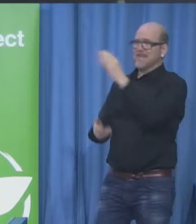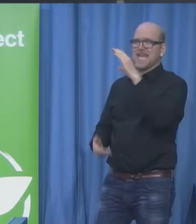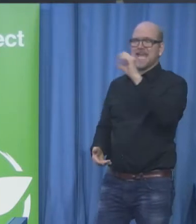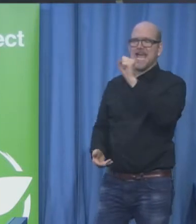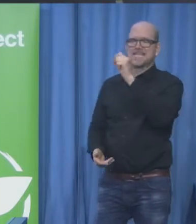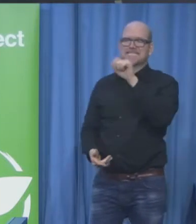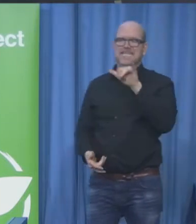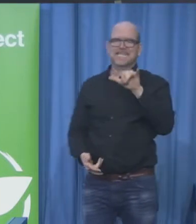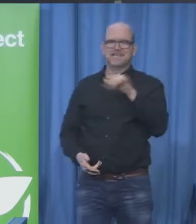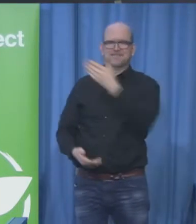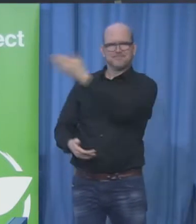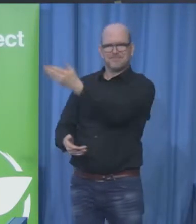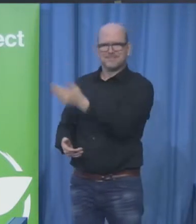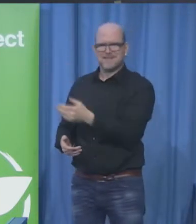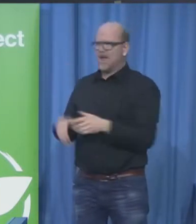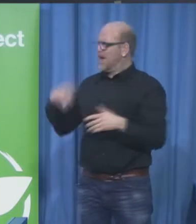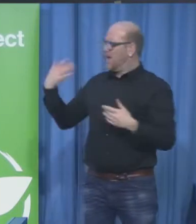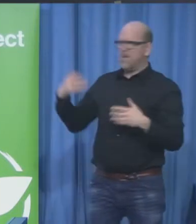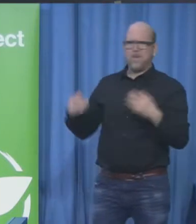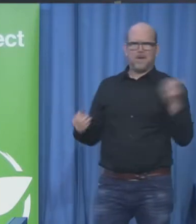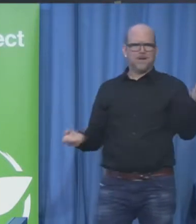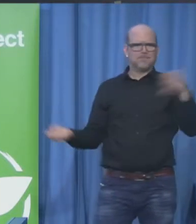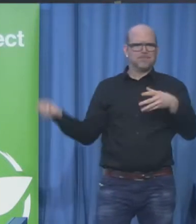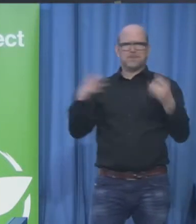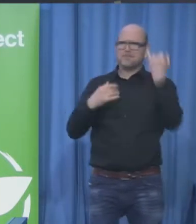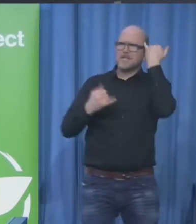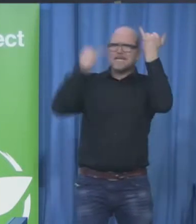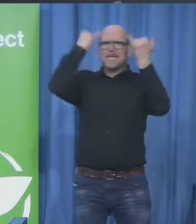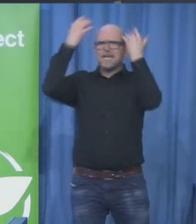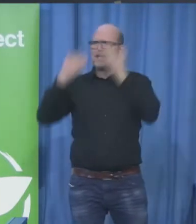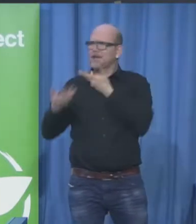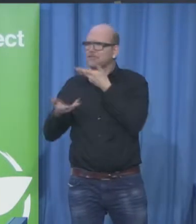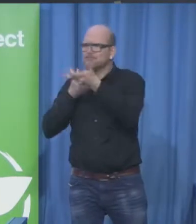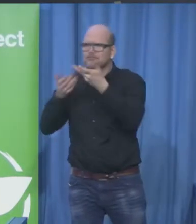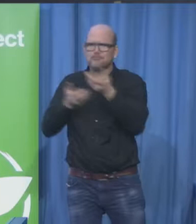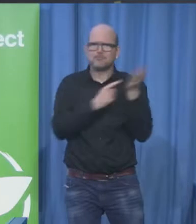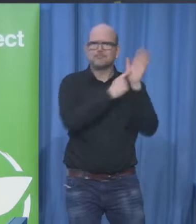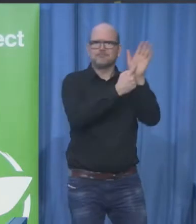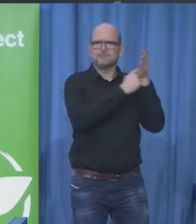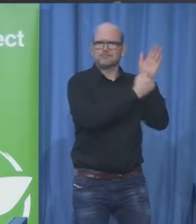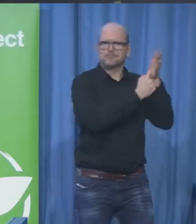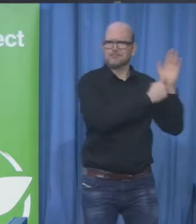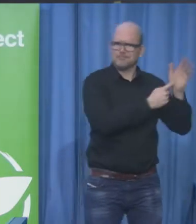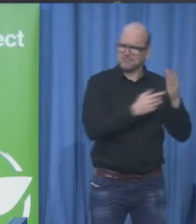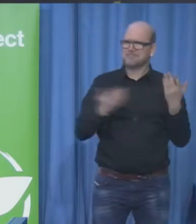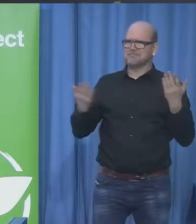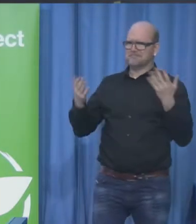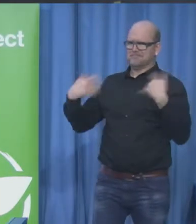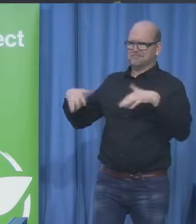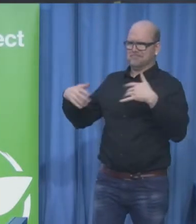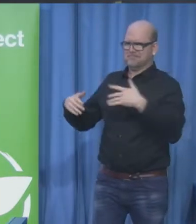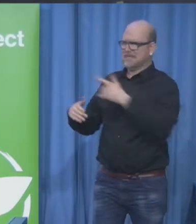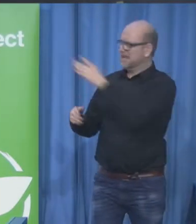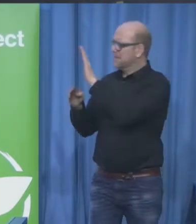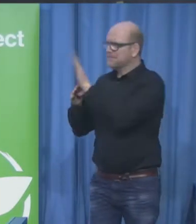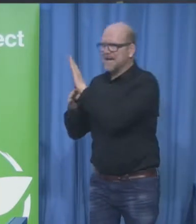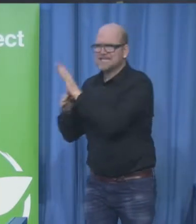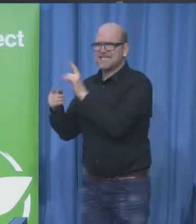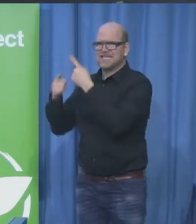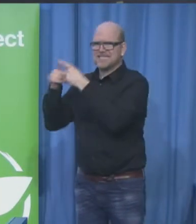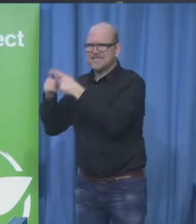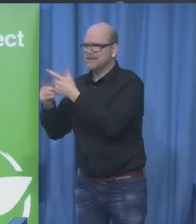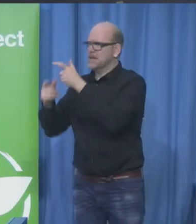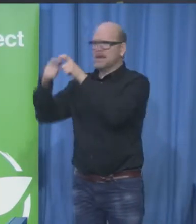your conversation, for your campaigns, for accessible tourism, for being a brilliant business, for your academic insight. Thank you, all of you,